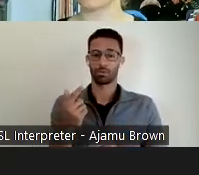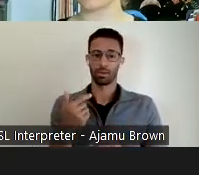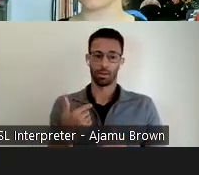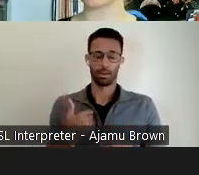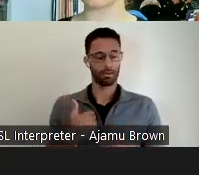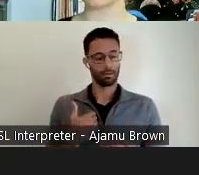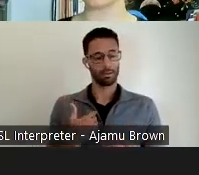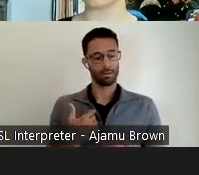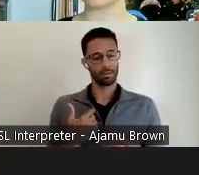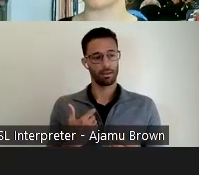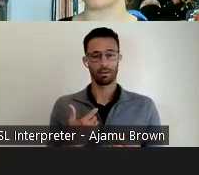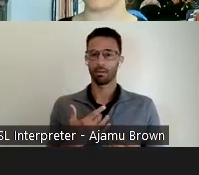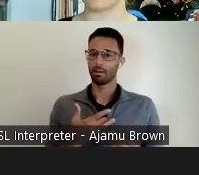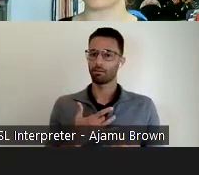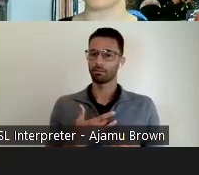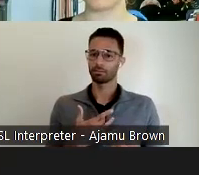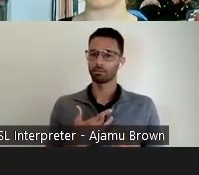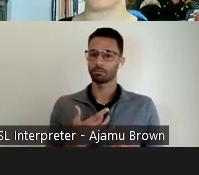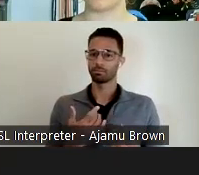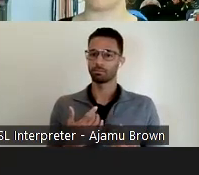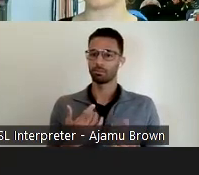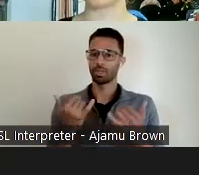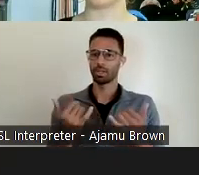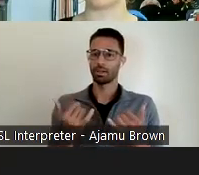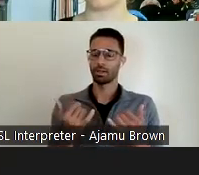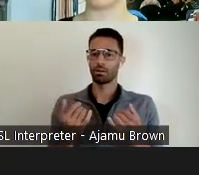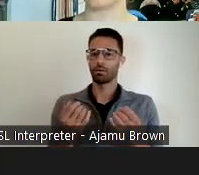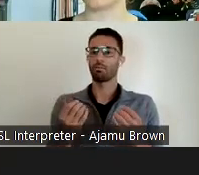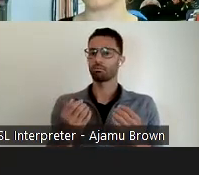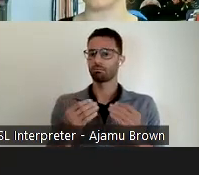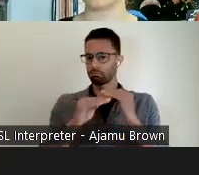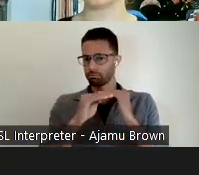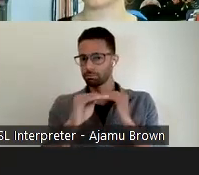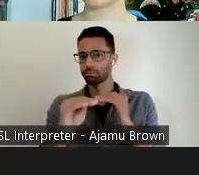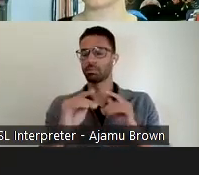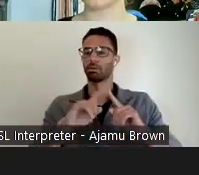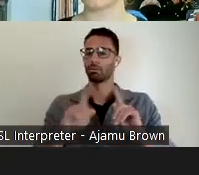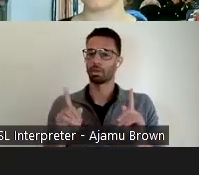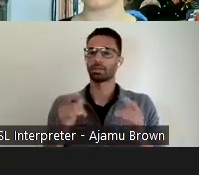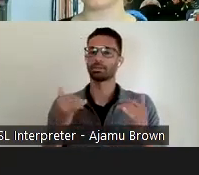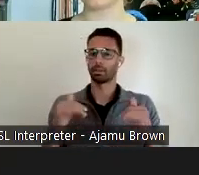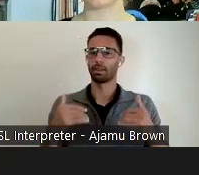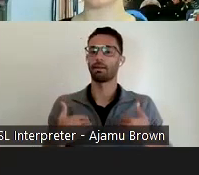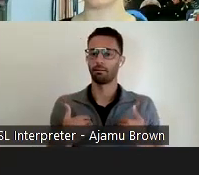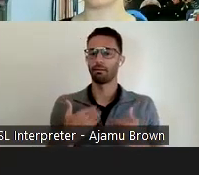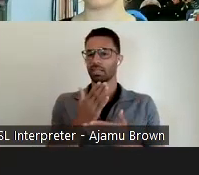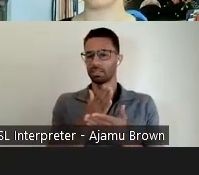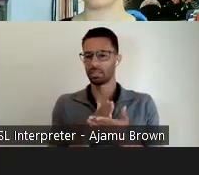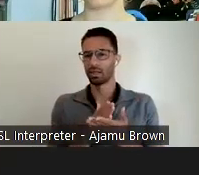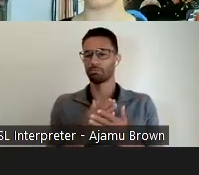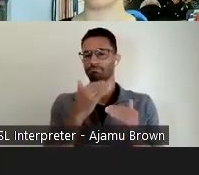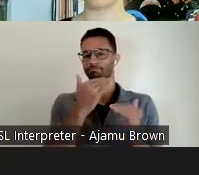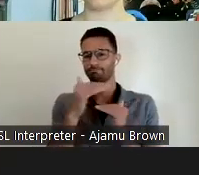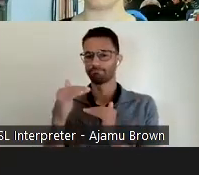a little more than stable than a pilot program right now, but still facing certain constraints that I'll get into as we